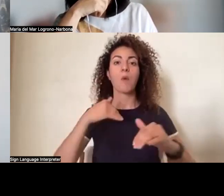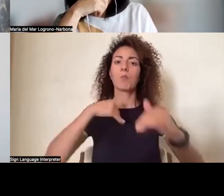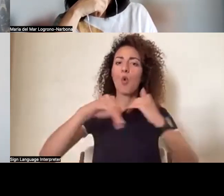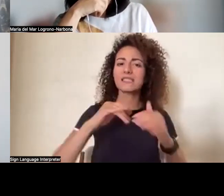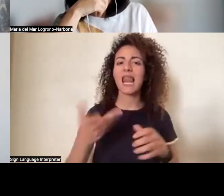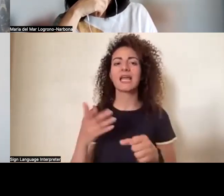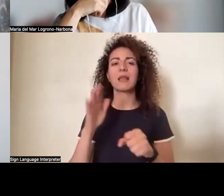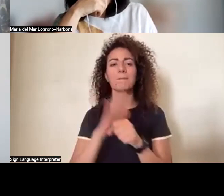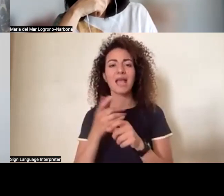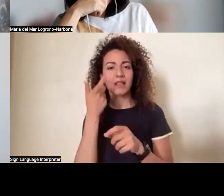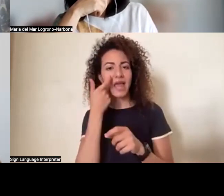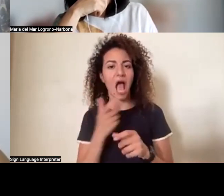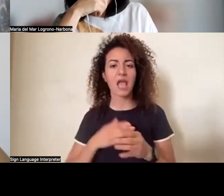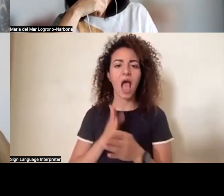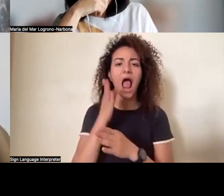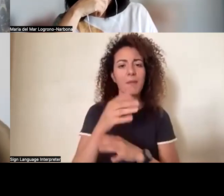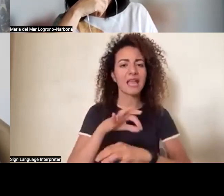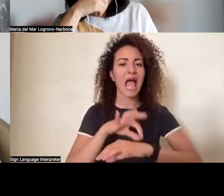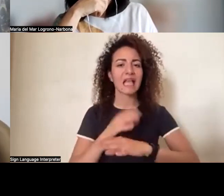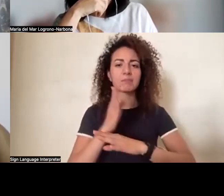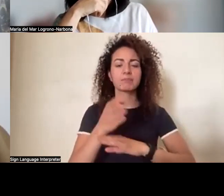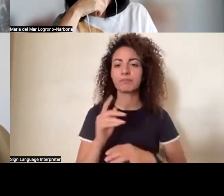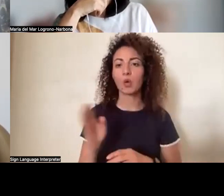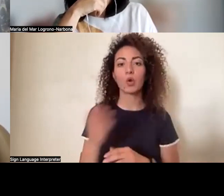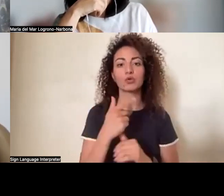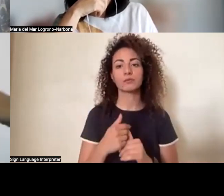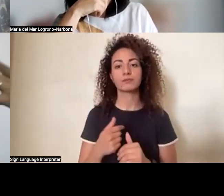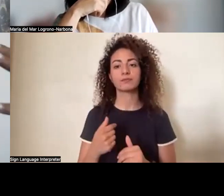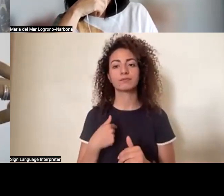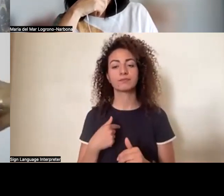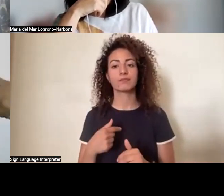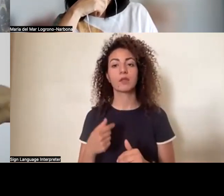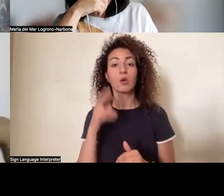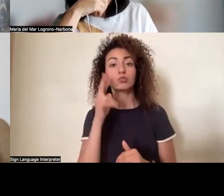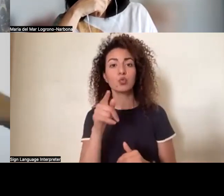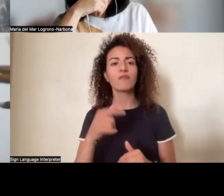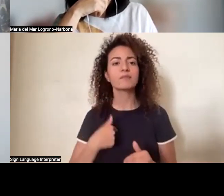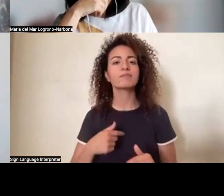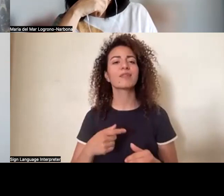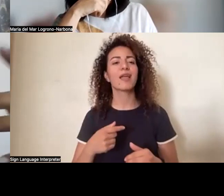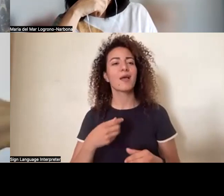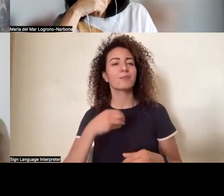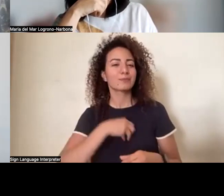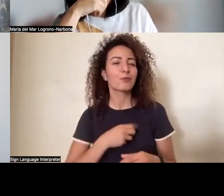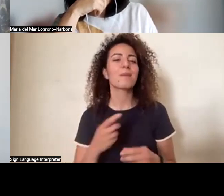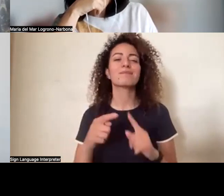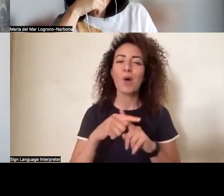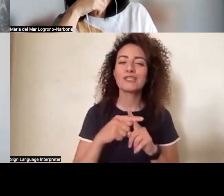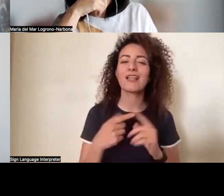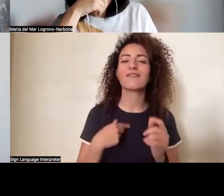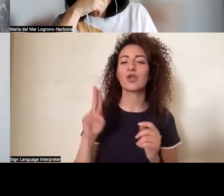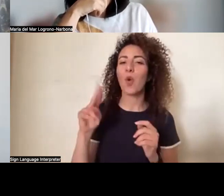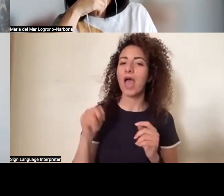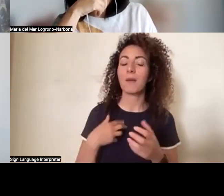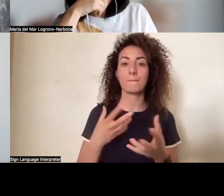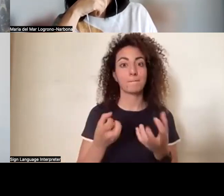Here comes my comment, which is that I see the goodwill, I mean, of the EU. And by the way, I'm